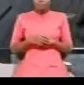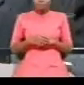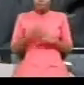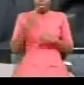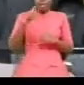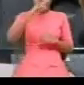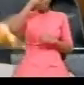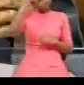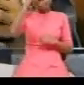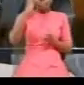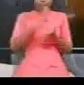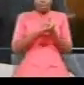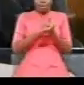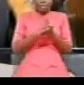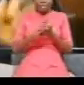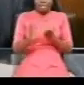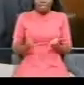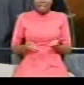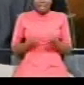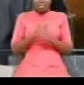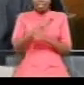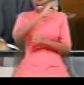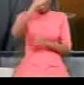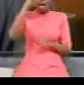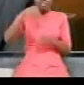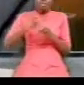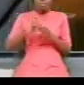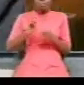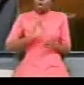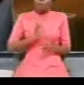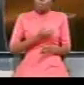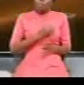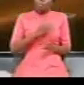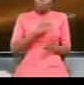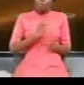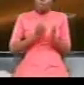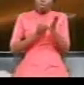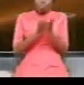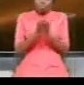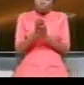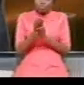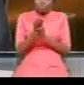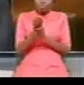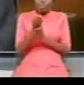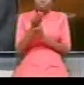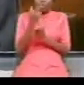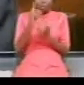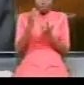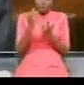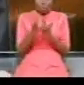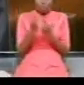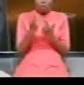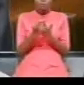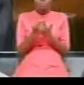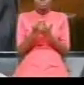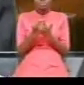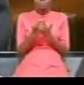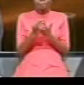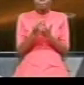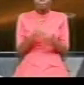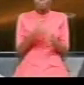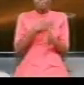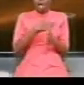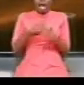of Righteousness shines into our souls through the sacred word.